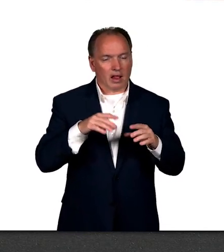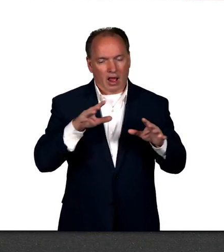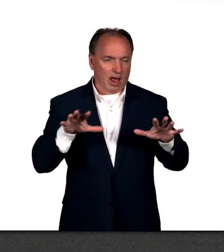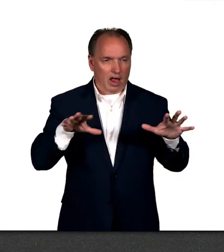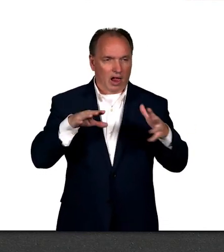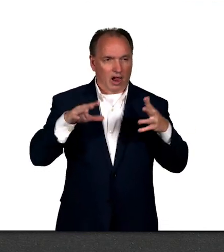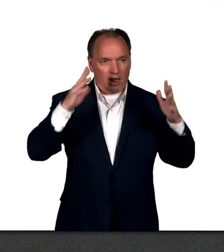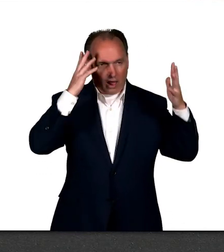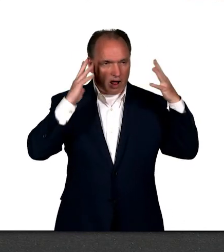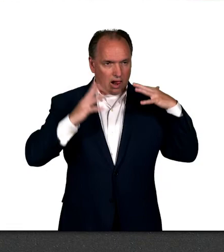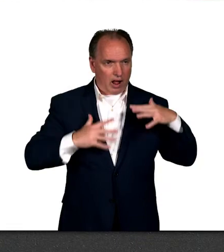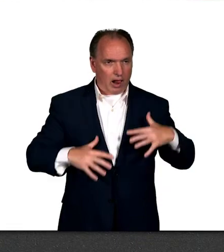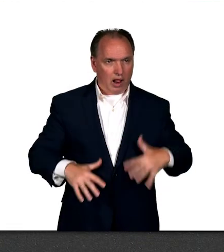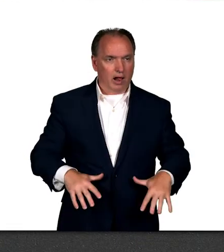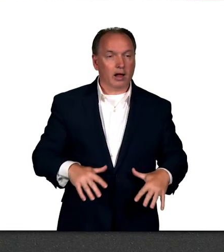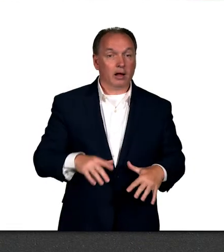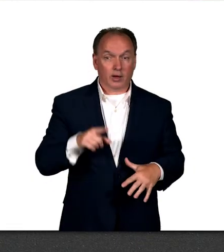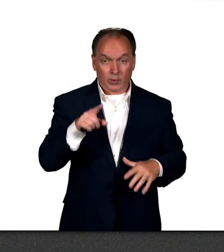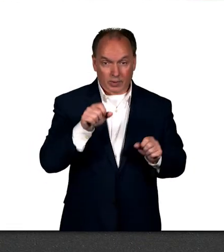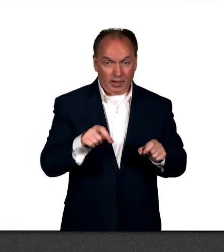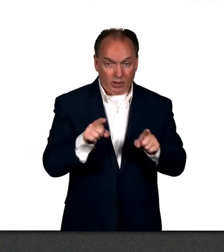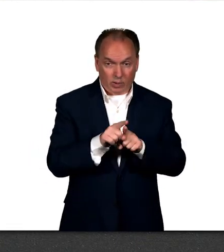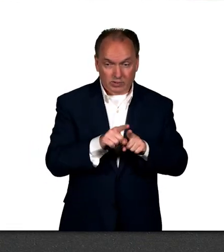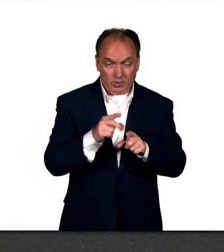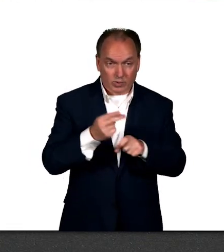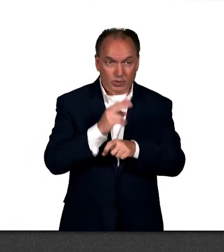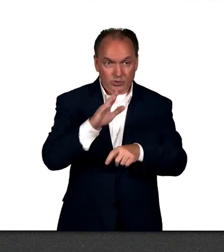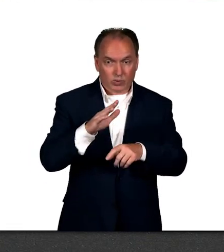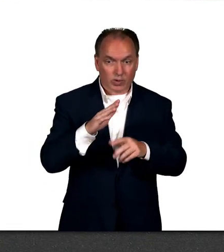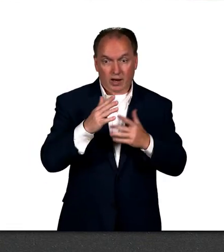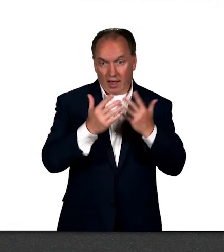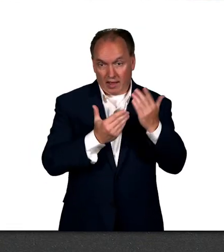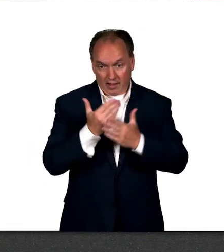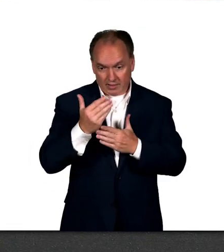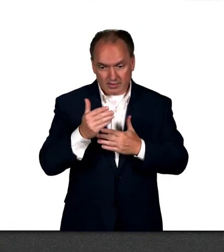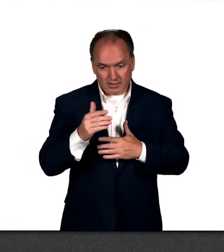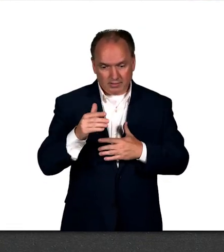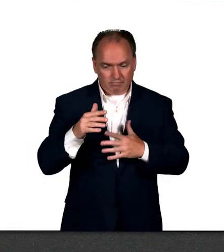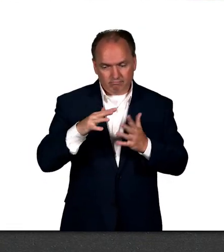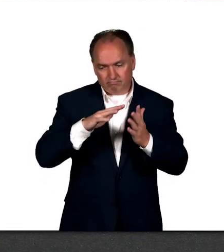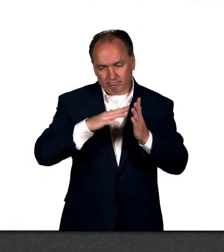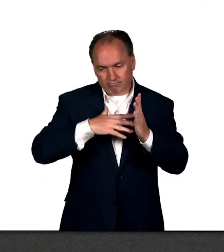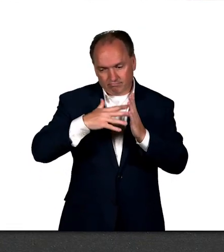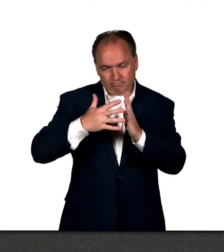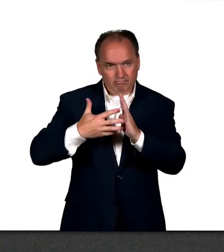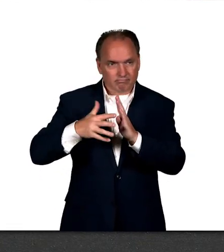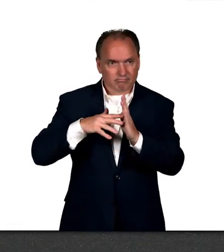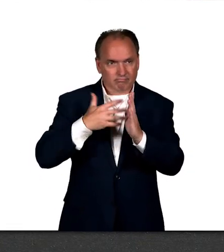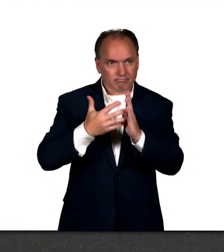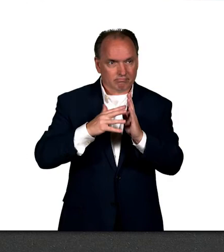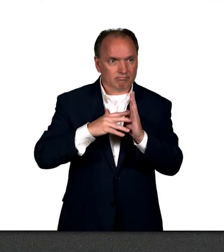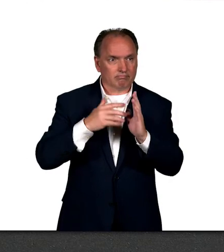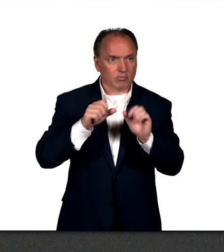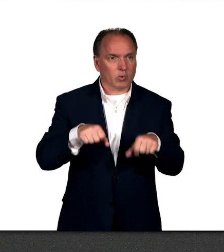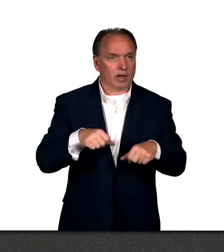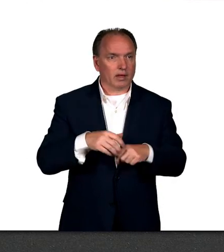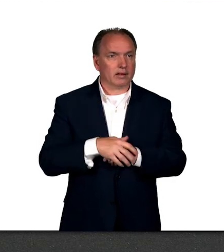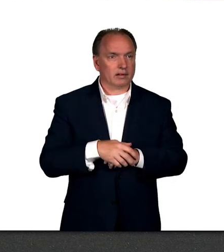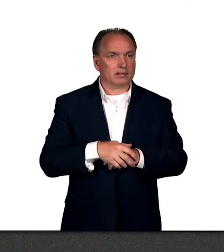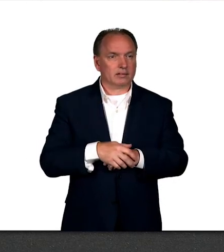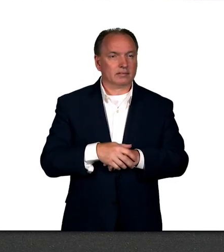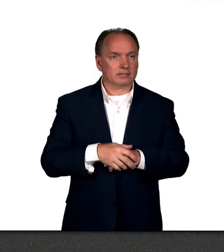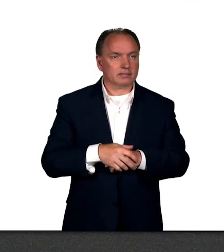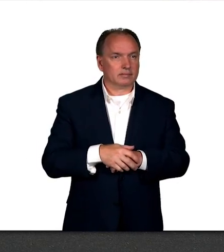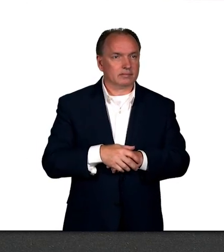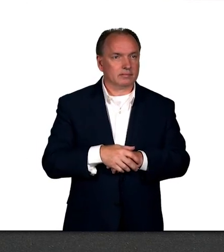He's getting all muddy. You can also use your fingers and do that. Kind of like